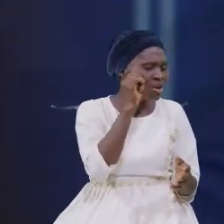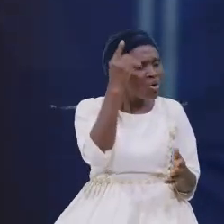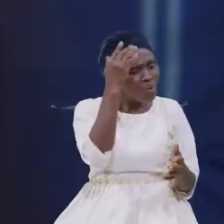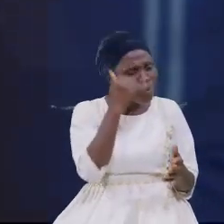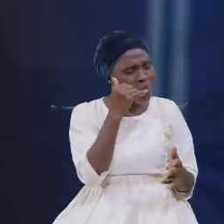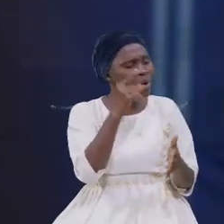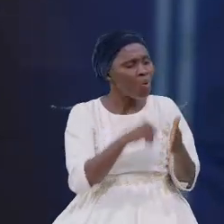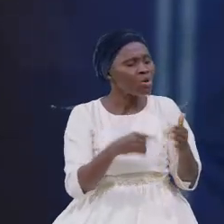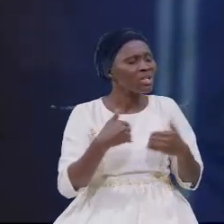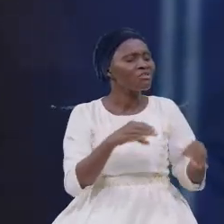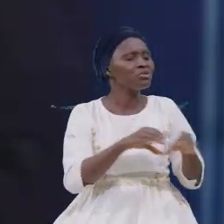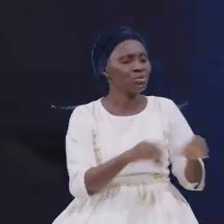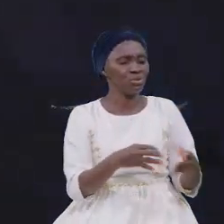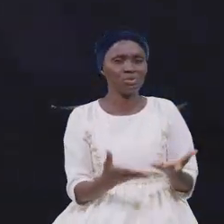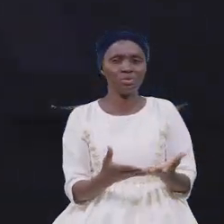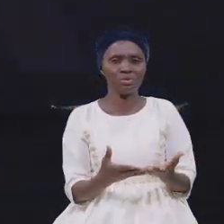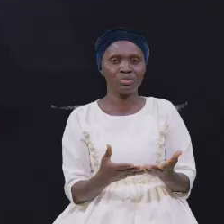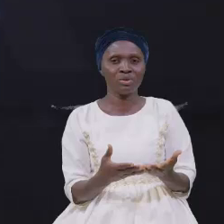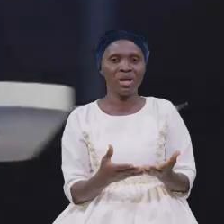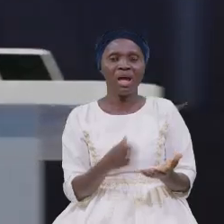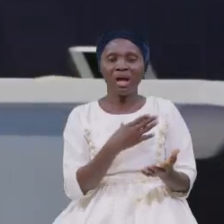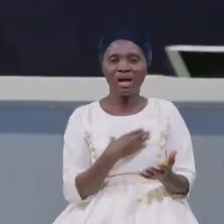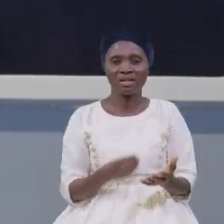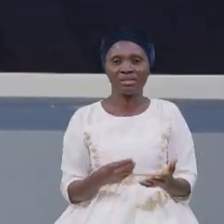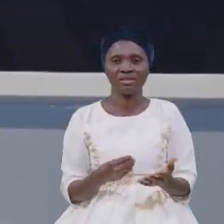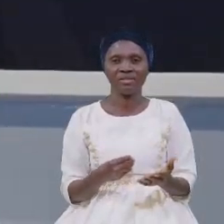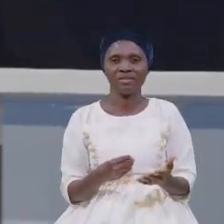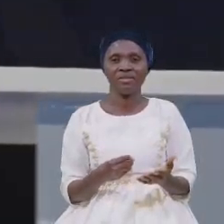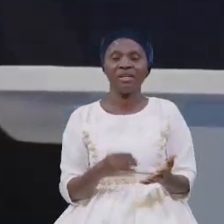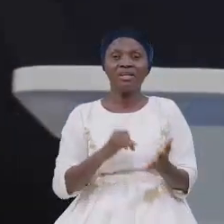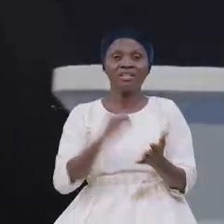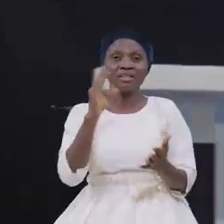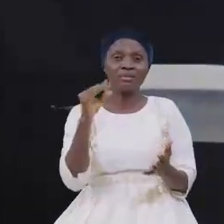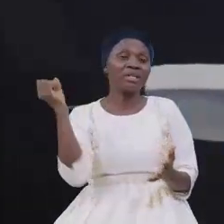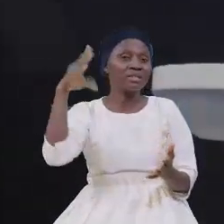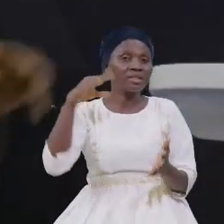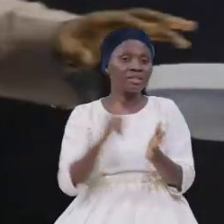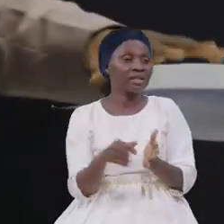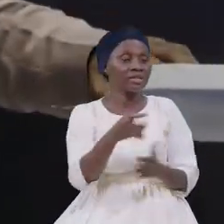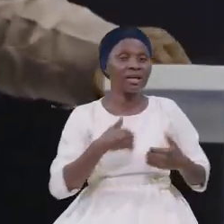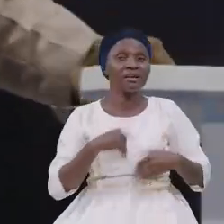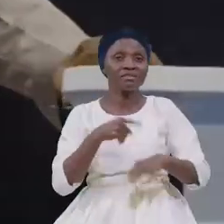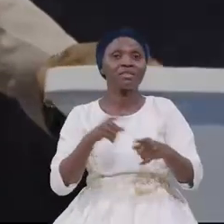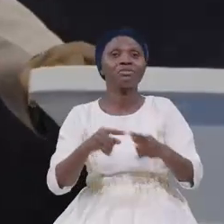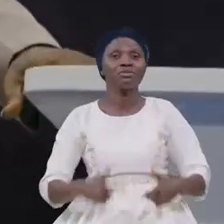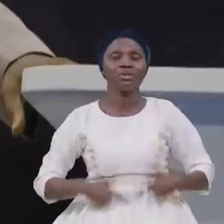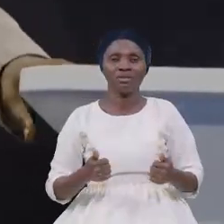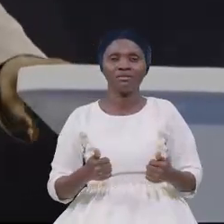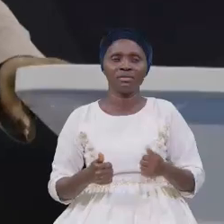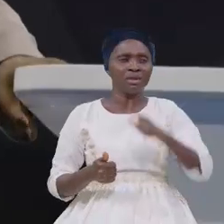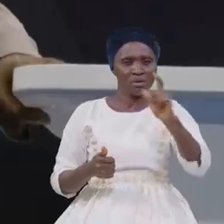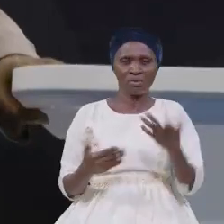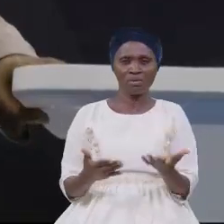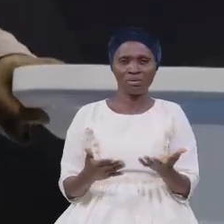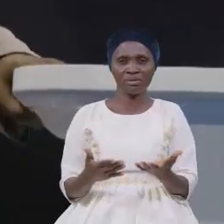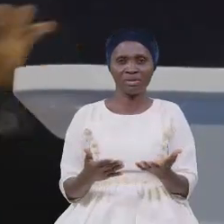created, to have a chance to live? By grace. Noah, how did you escape the flood?